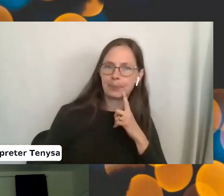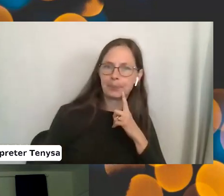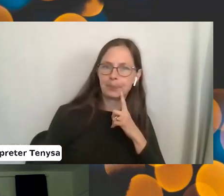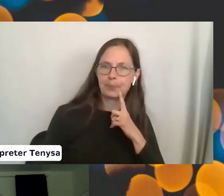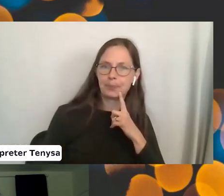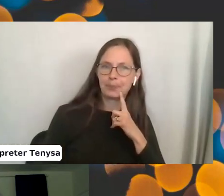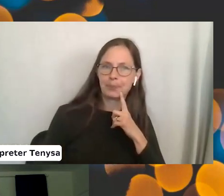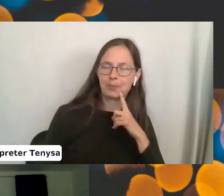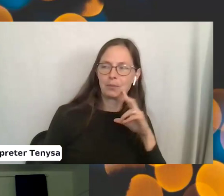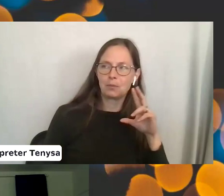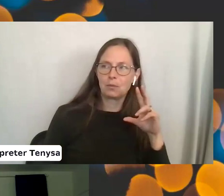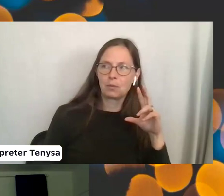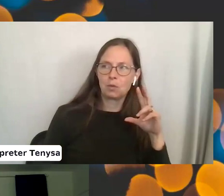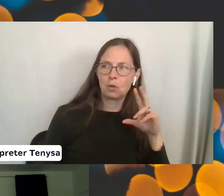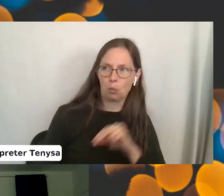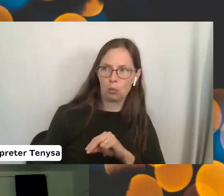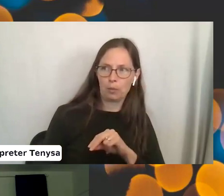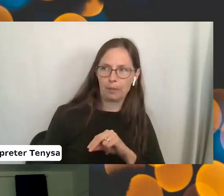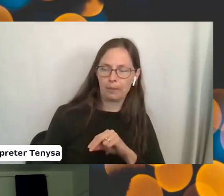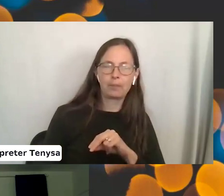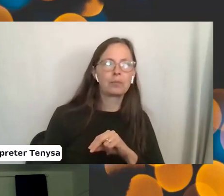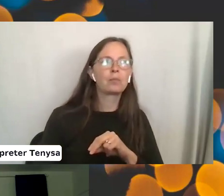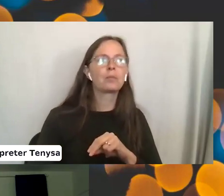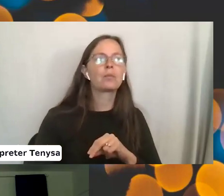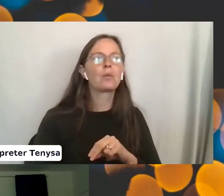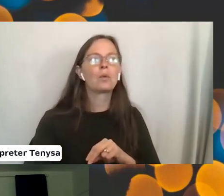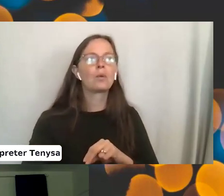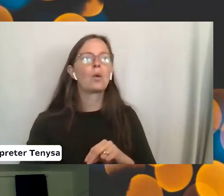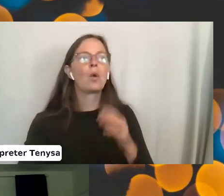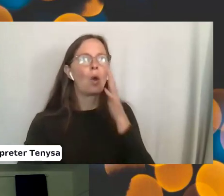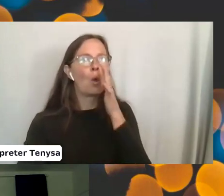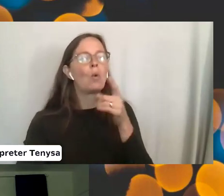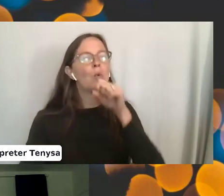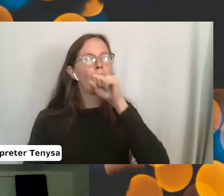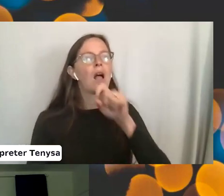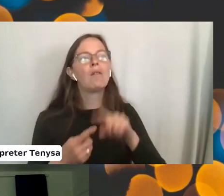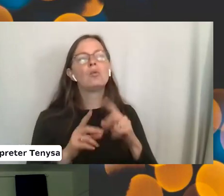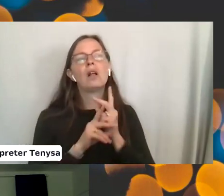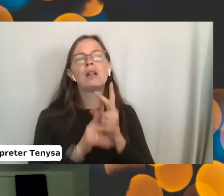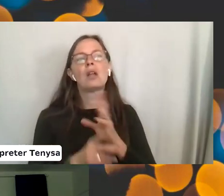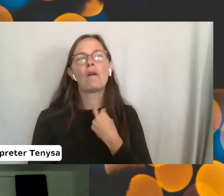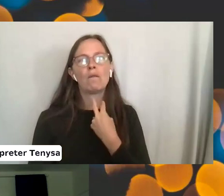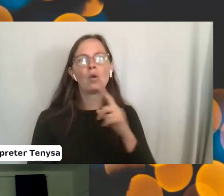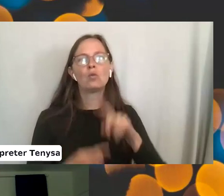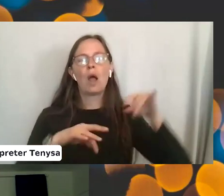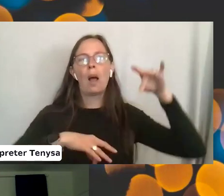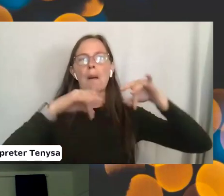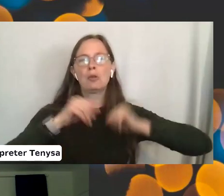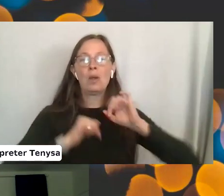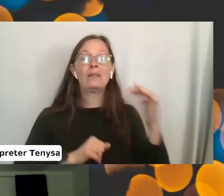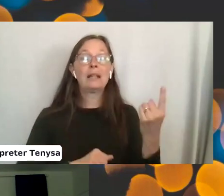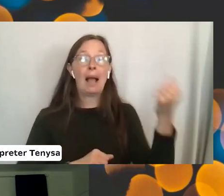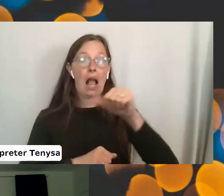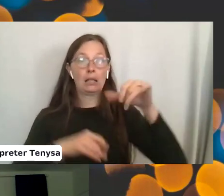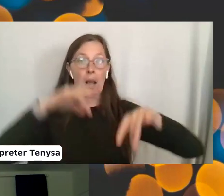Quick. No. Would you love to lend your voice to a puppet show if someone else is a puppeteer? Yes. Oh, yes. Are you